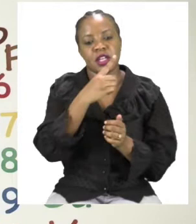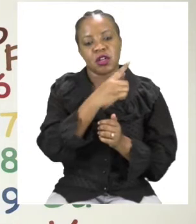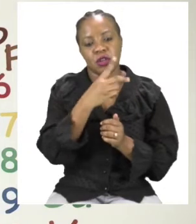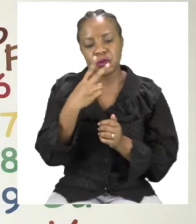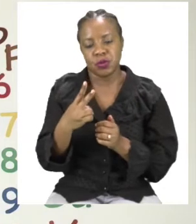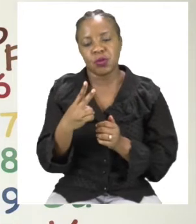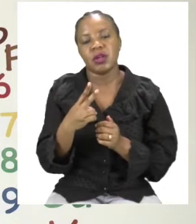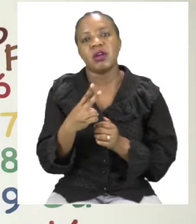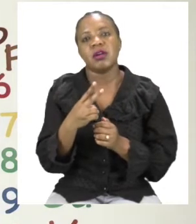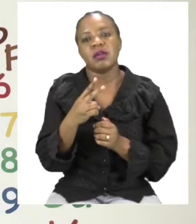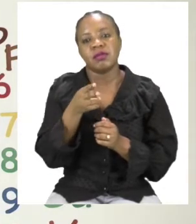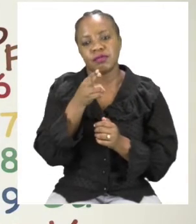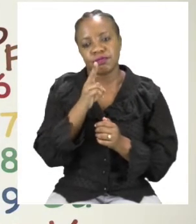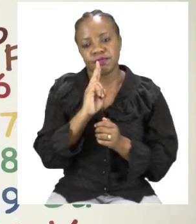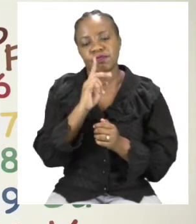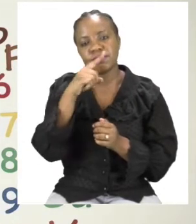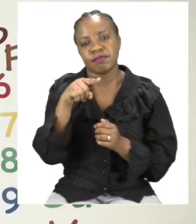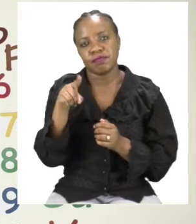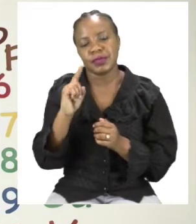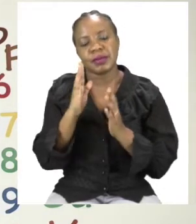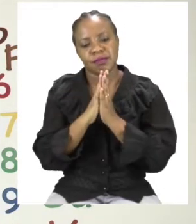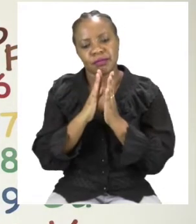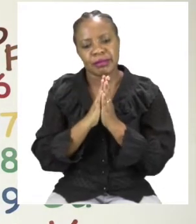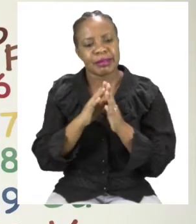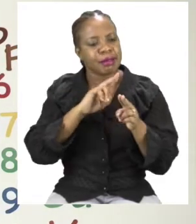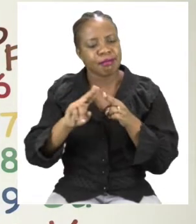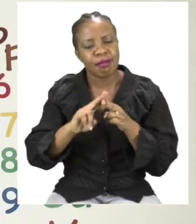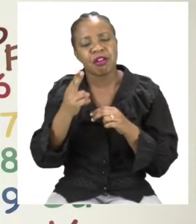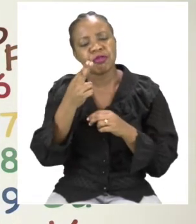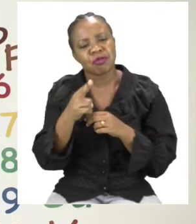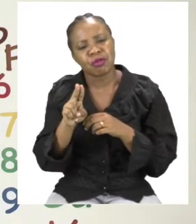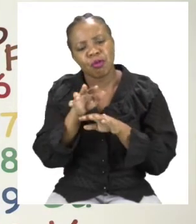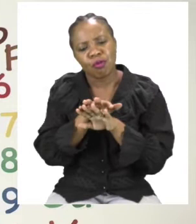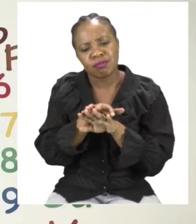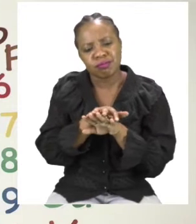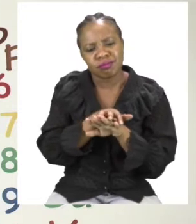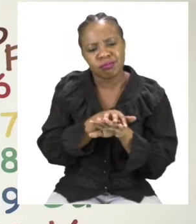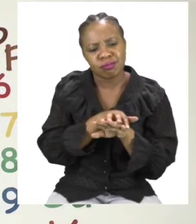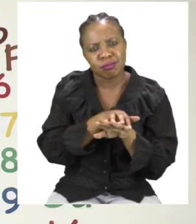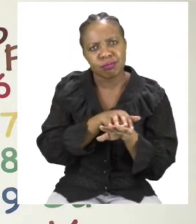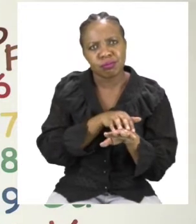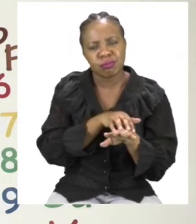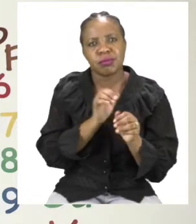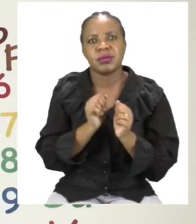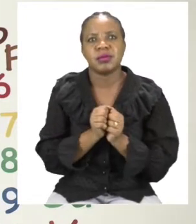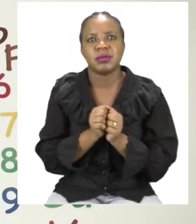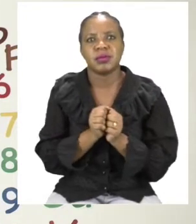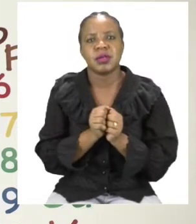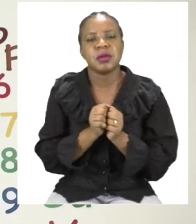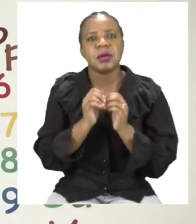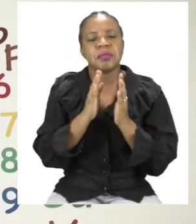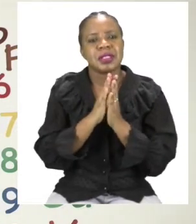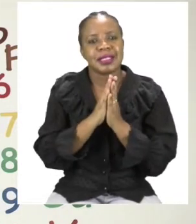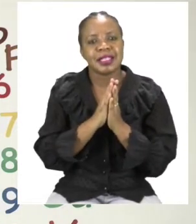you to take your time because remember, you can only write the answers on the delicious slices that you